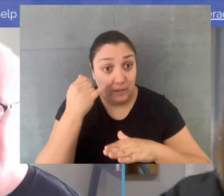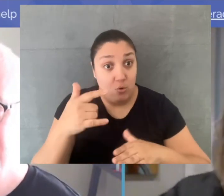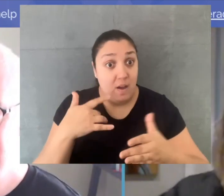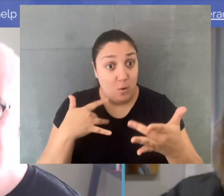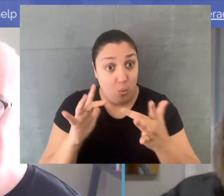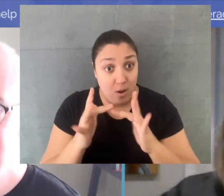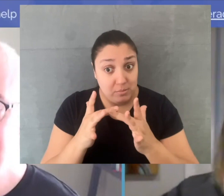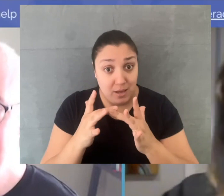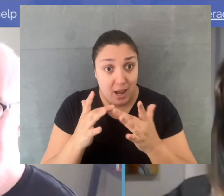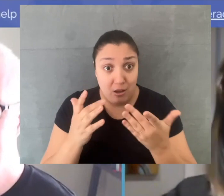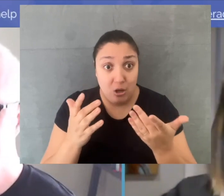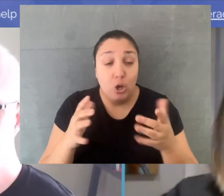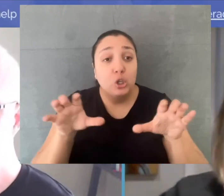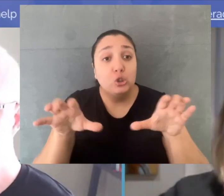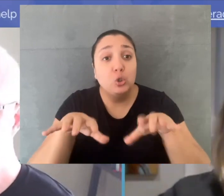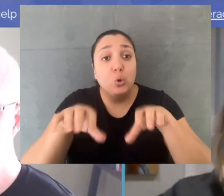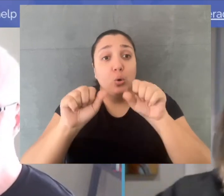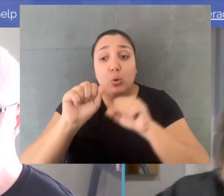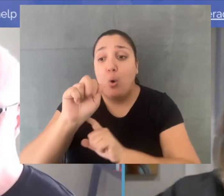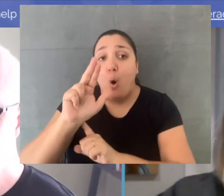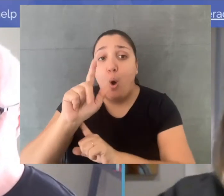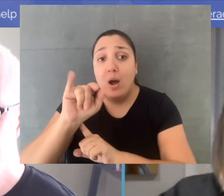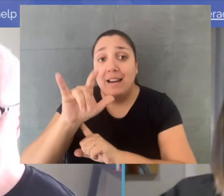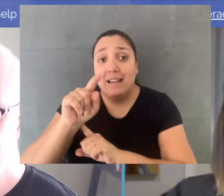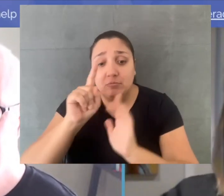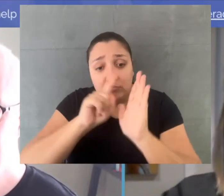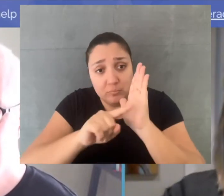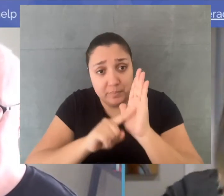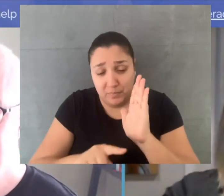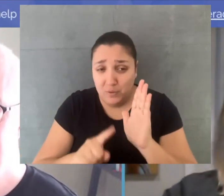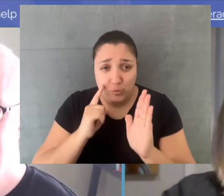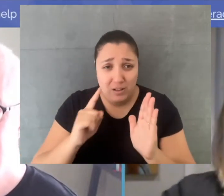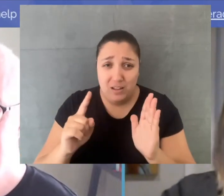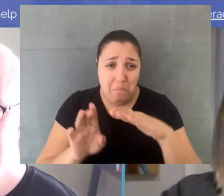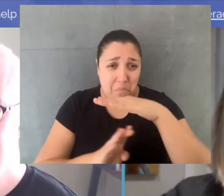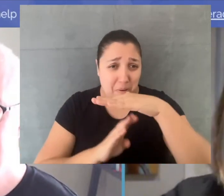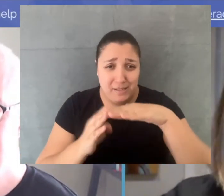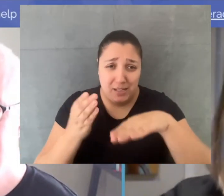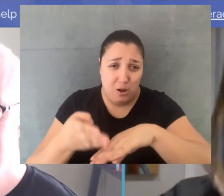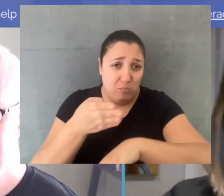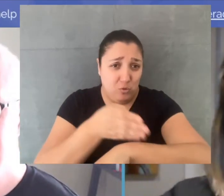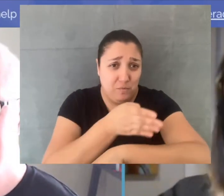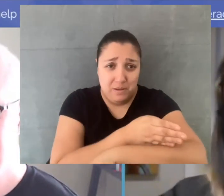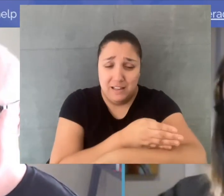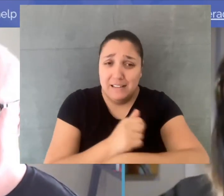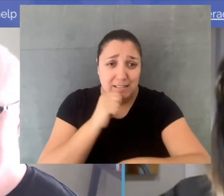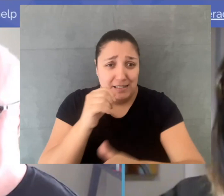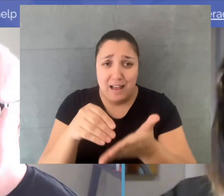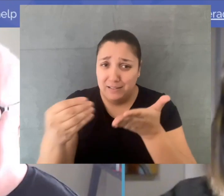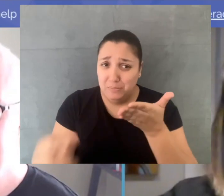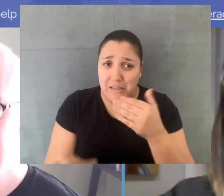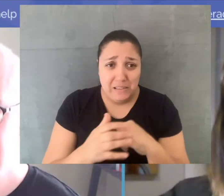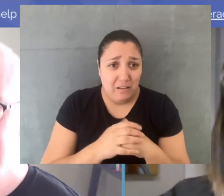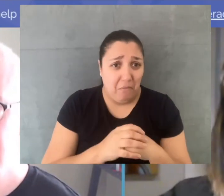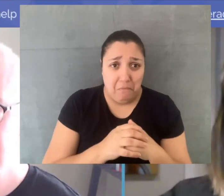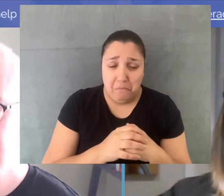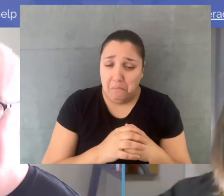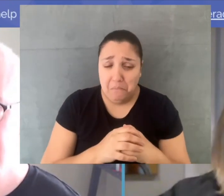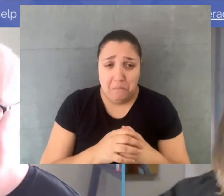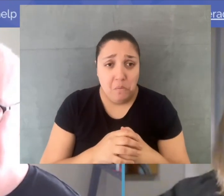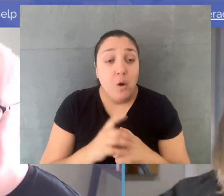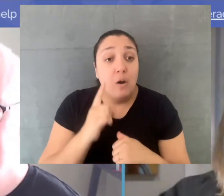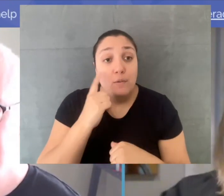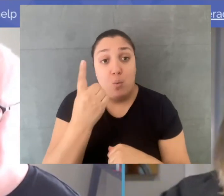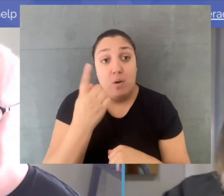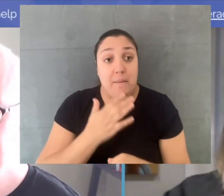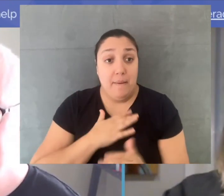website, run the audit, see where you could improve. Most often it's very basic improvements and very inexpensive improvements.